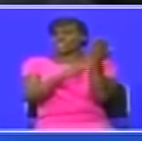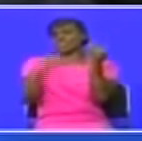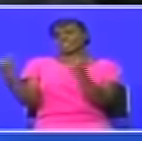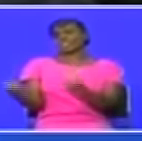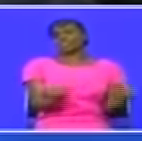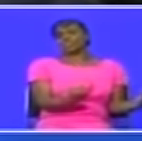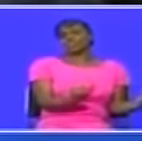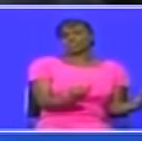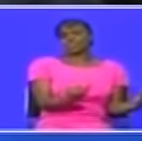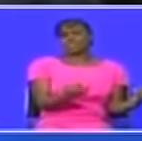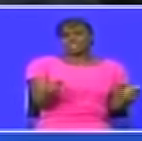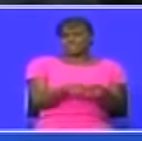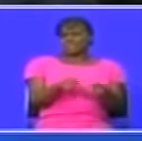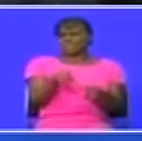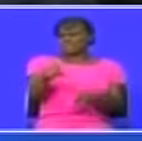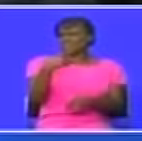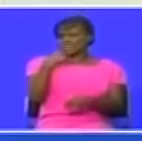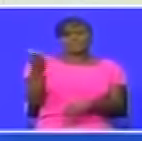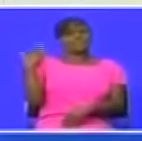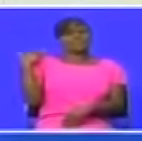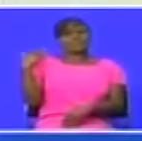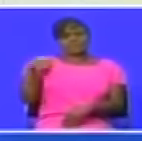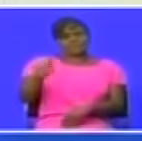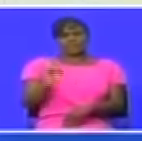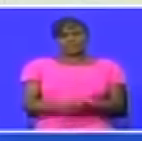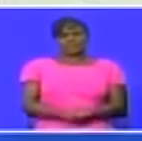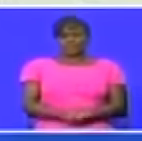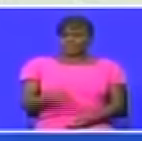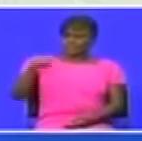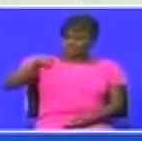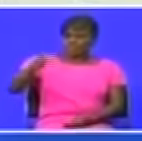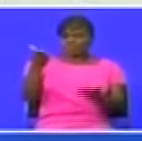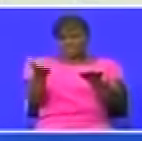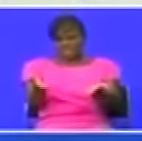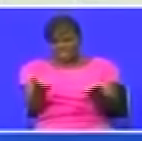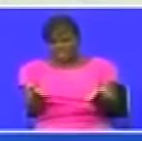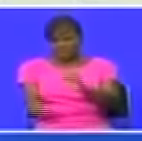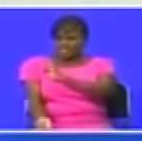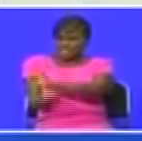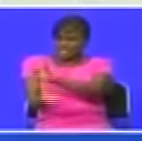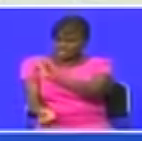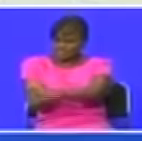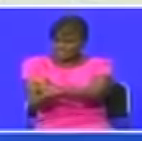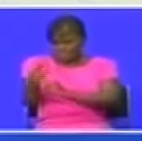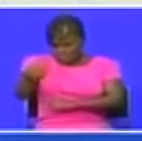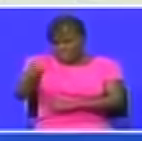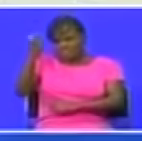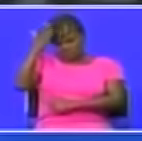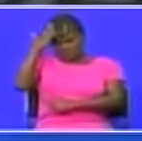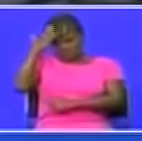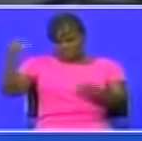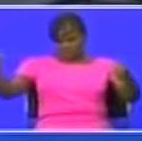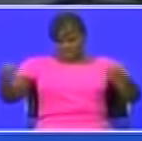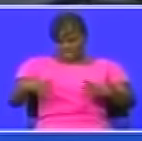alifanya hivyo, kinyume cha alivyodai kuwa alikuwa ndiye. So you are there and you have explained according to you what took